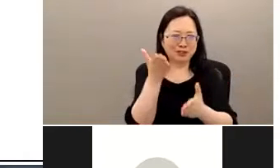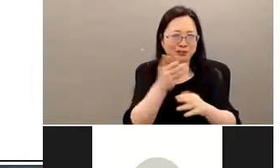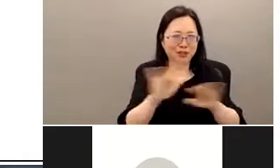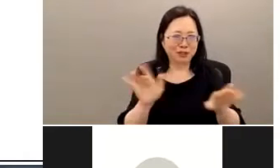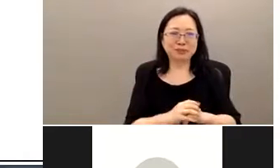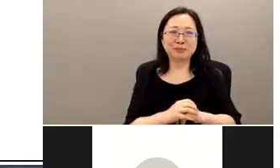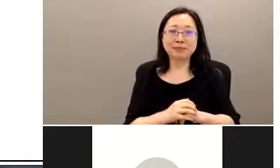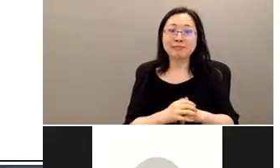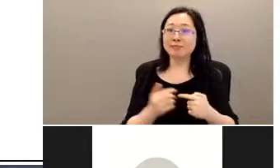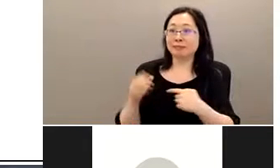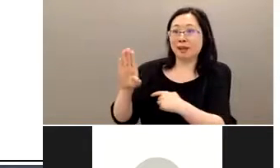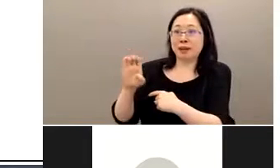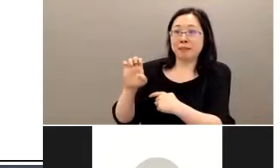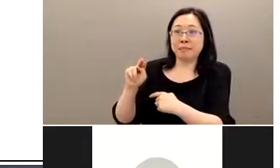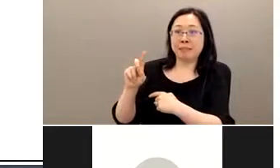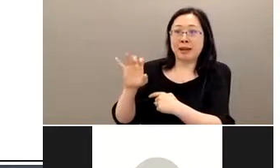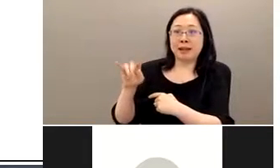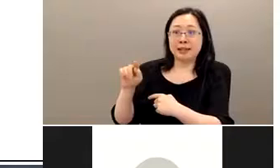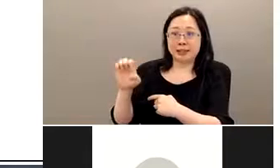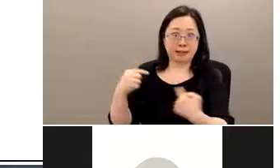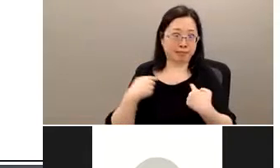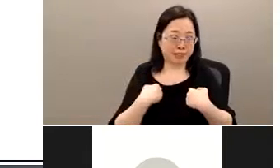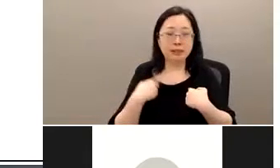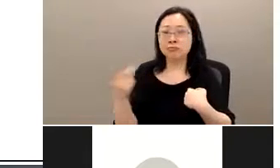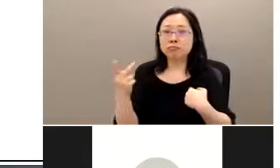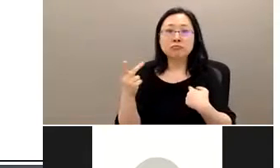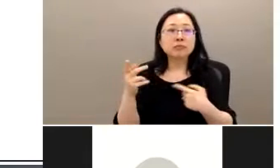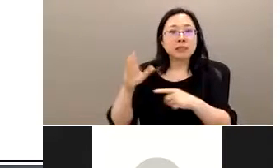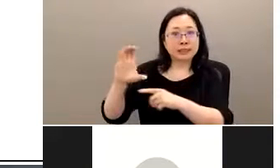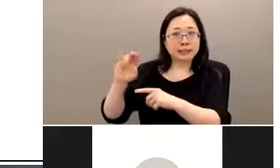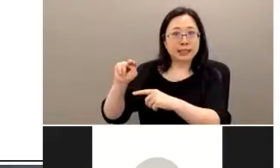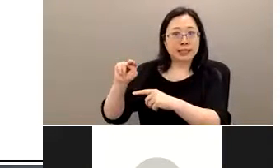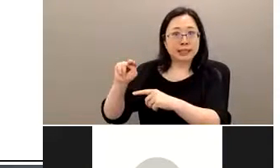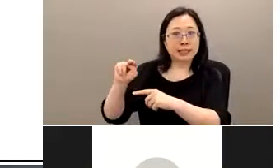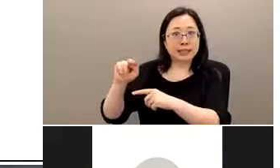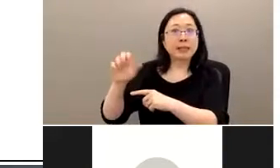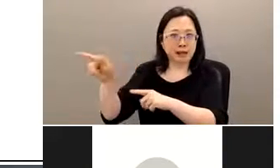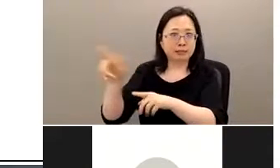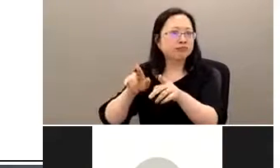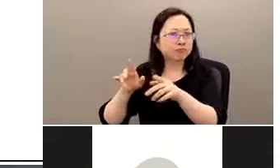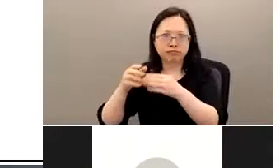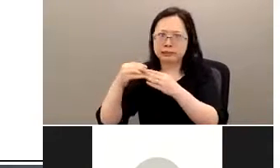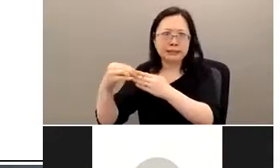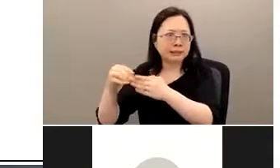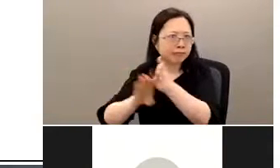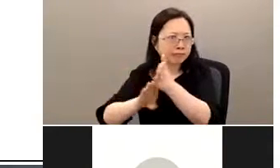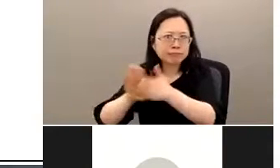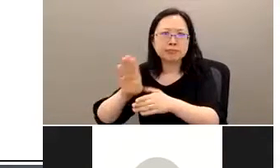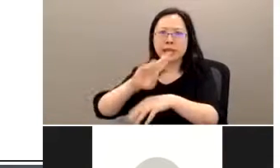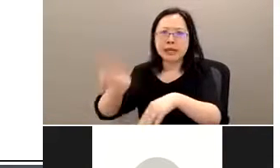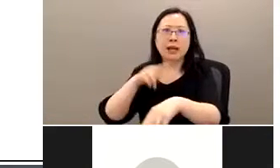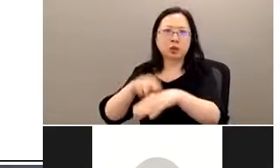Benedict and I have been, Benedict had mentioned that the CNPA is taking a lead in developing a national strategy, and we